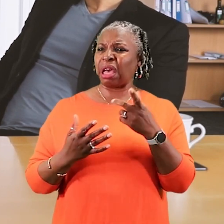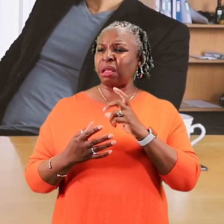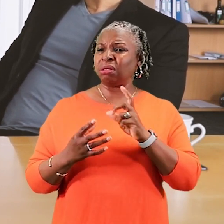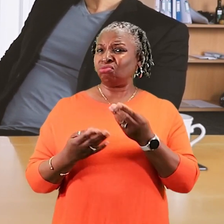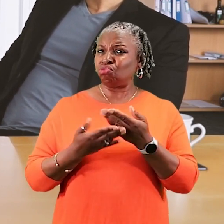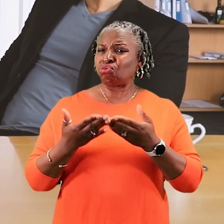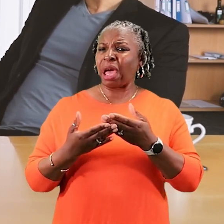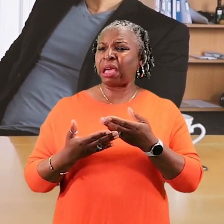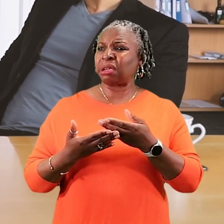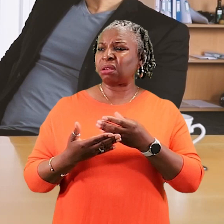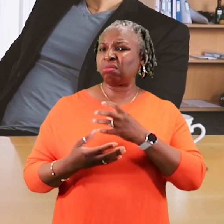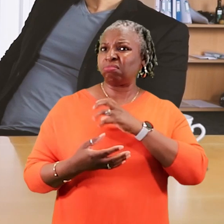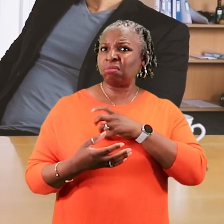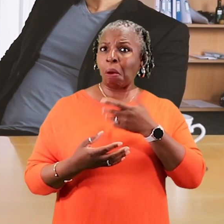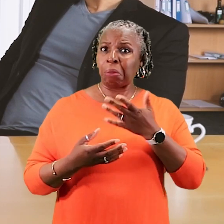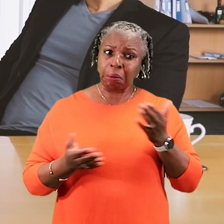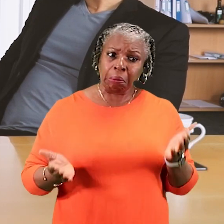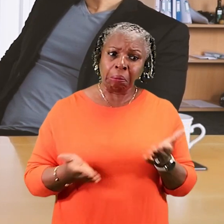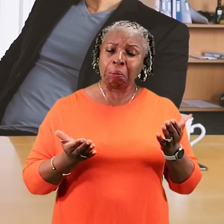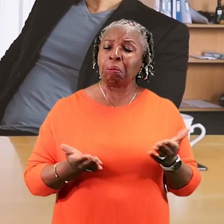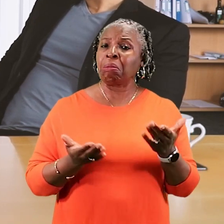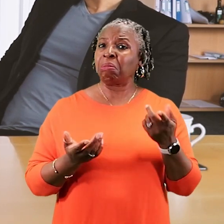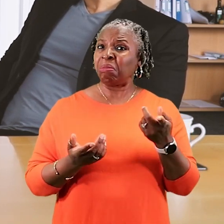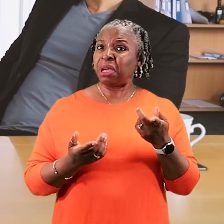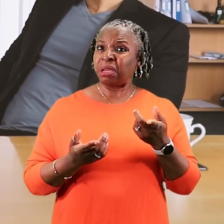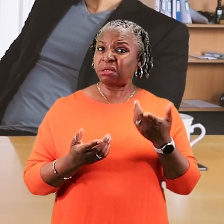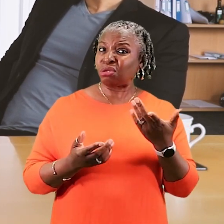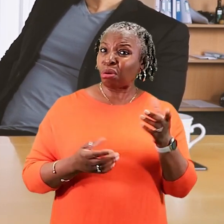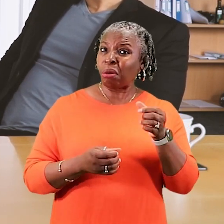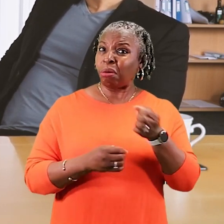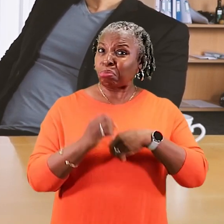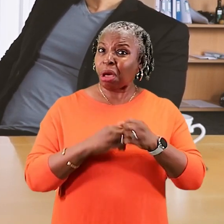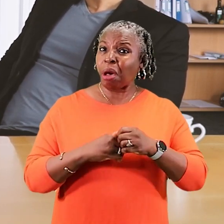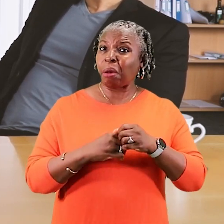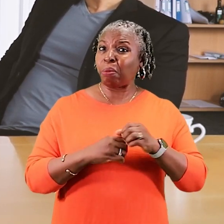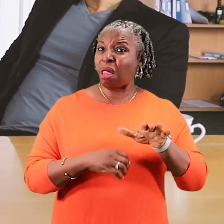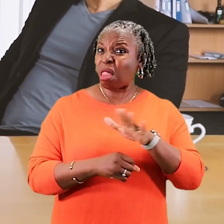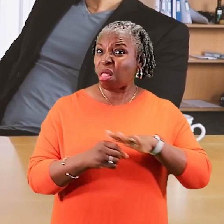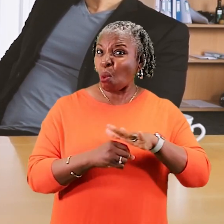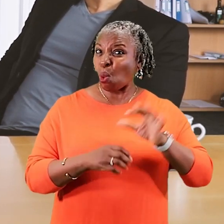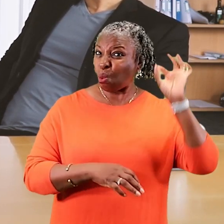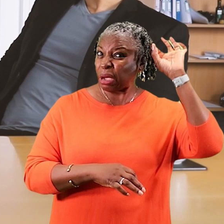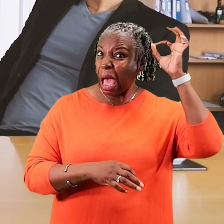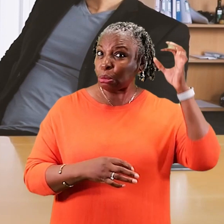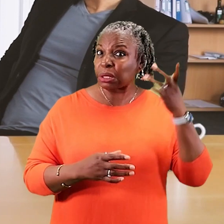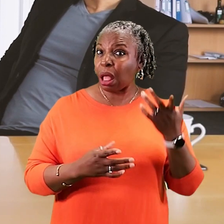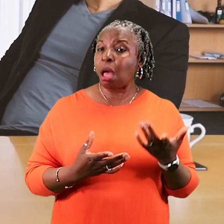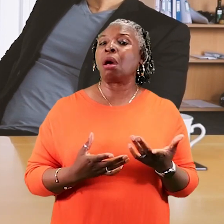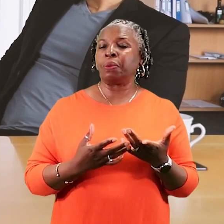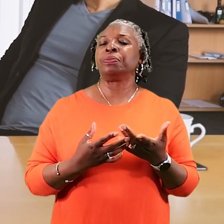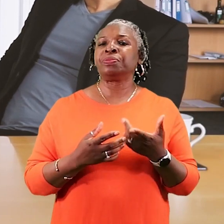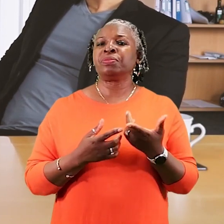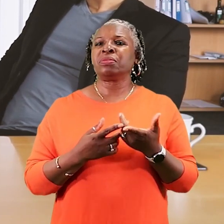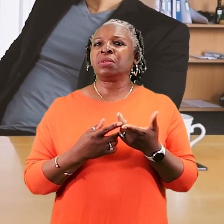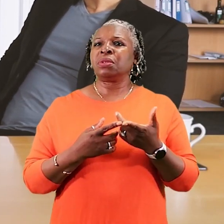me into becoming a local councillor, and that was at 1920. And I was representing people from across the country at TC